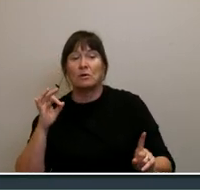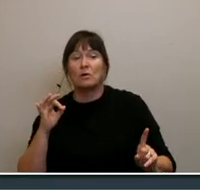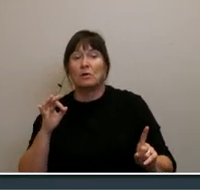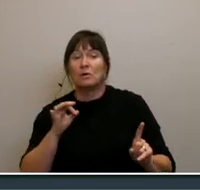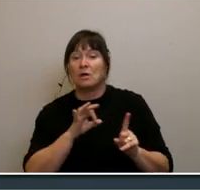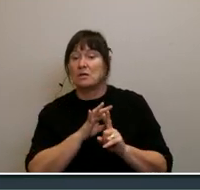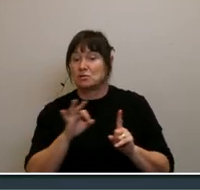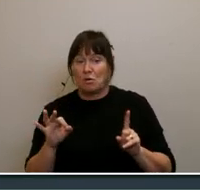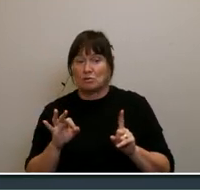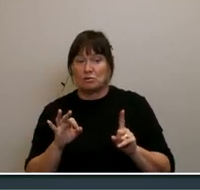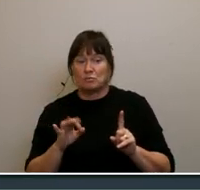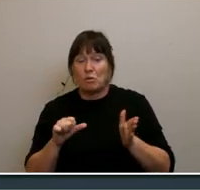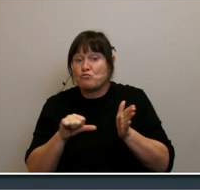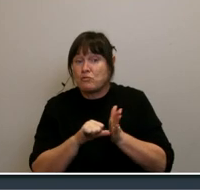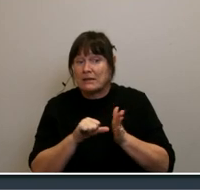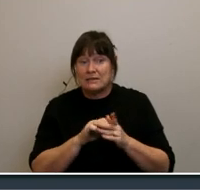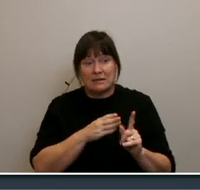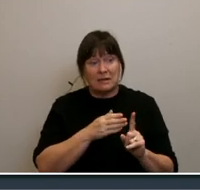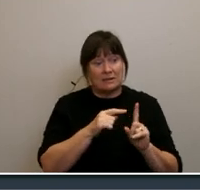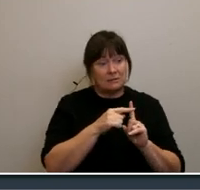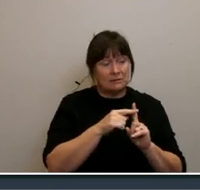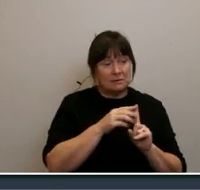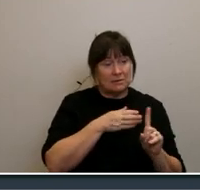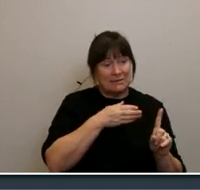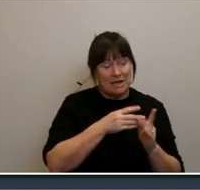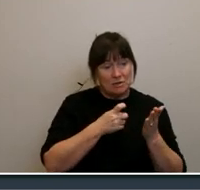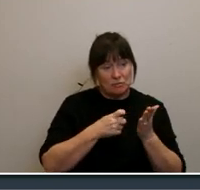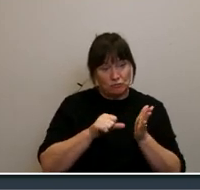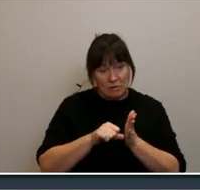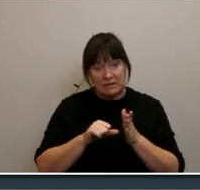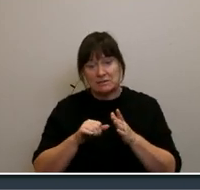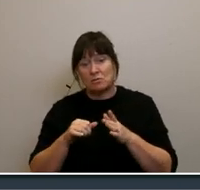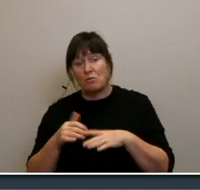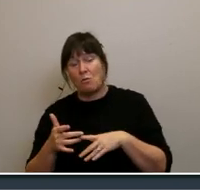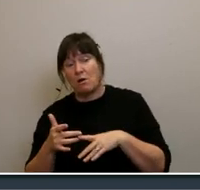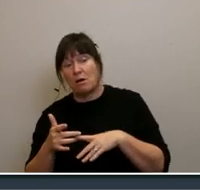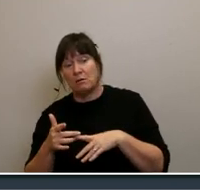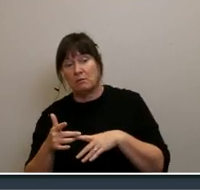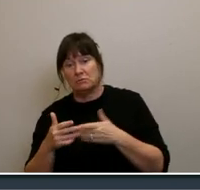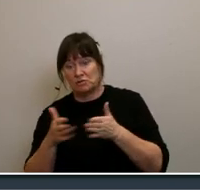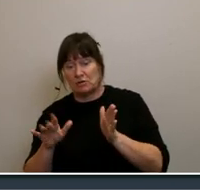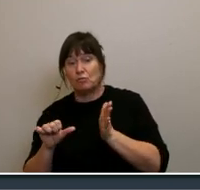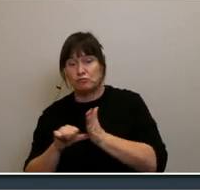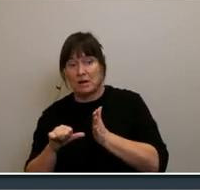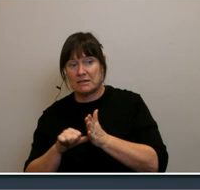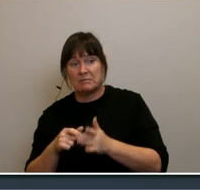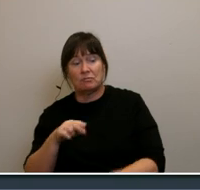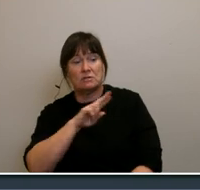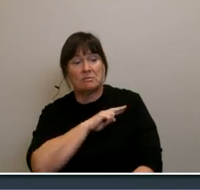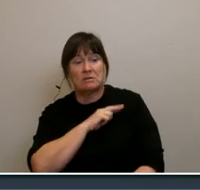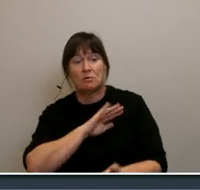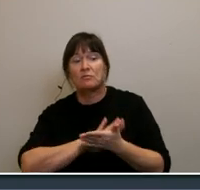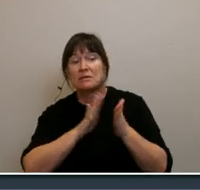general rates or targeted rates on coastal properties, being liable for the damage caused by others. The Hawke's Bay